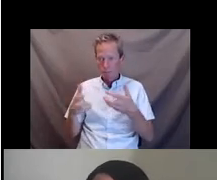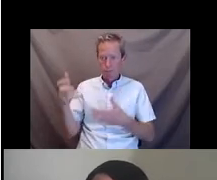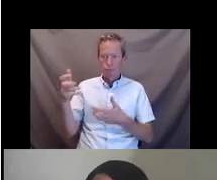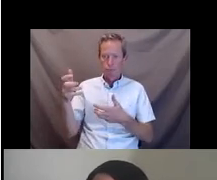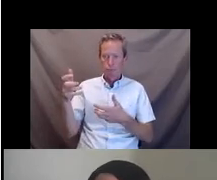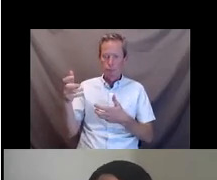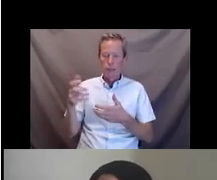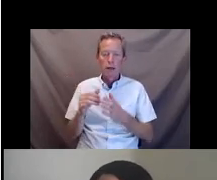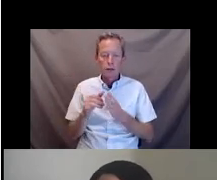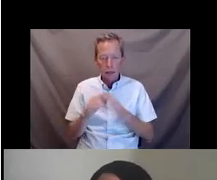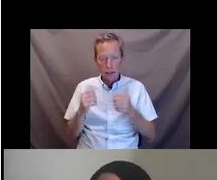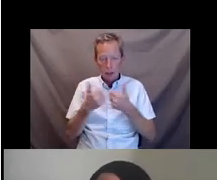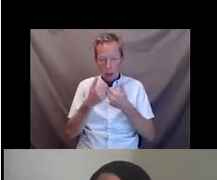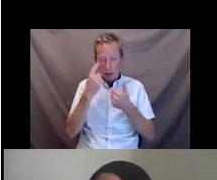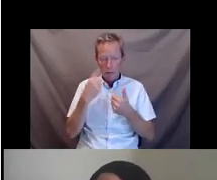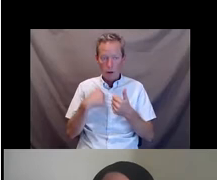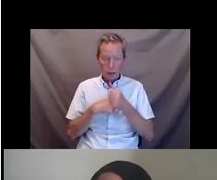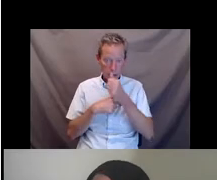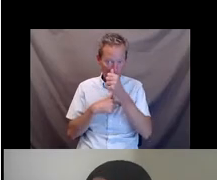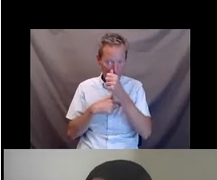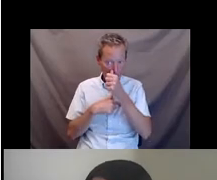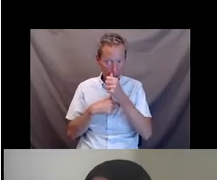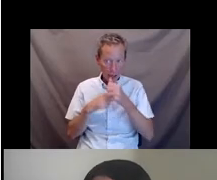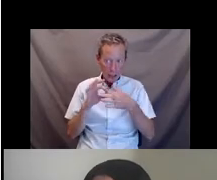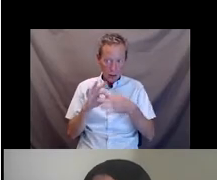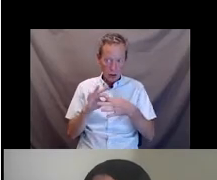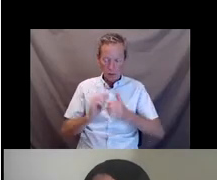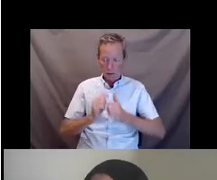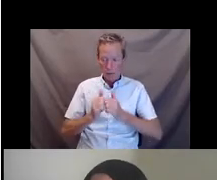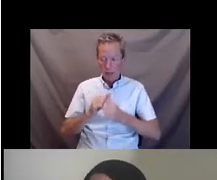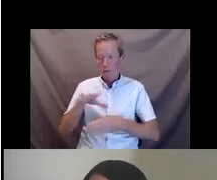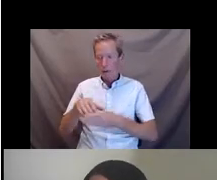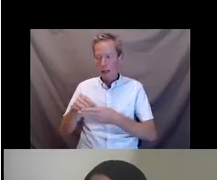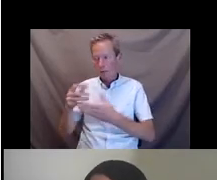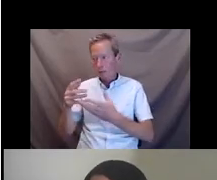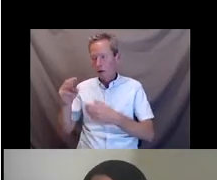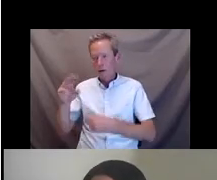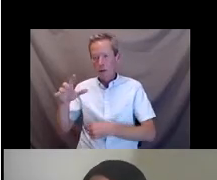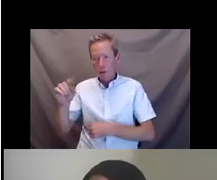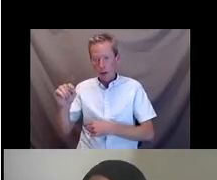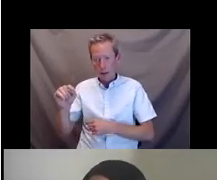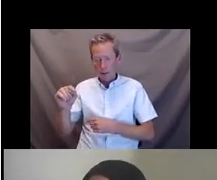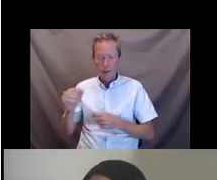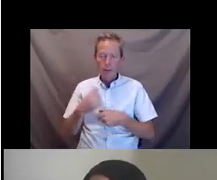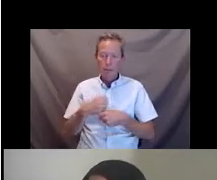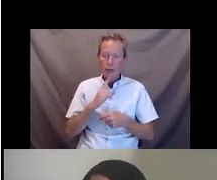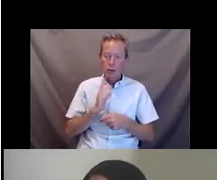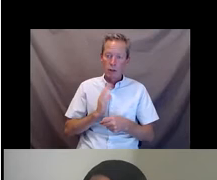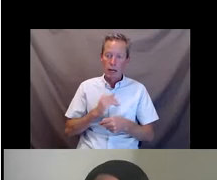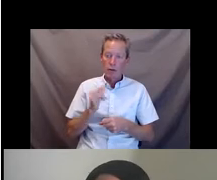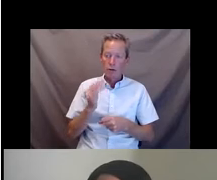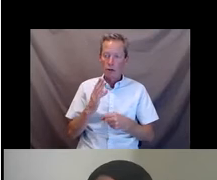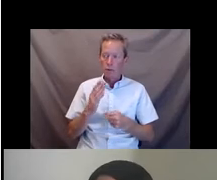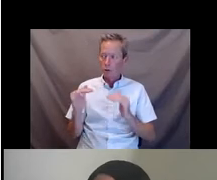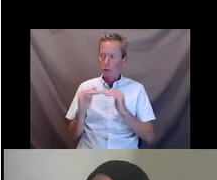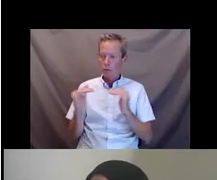a challenge for us in terms of competitive within the marketplace. And making sure that our jobs are appropriately aligned,